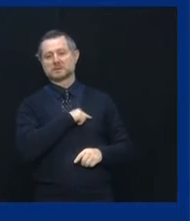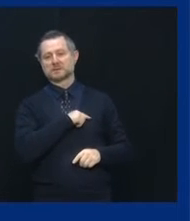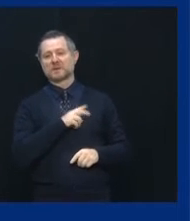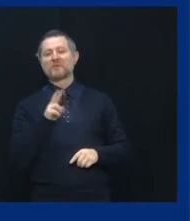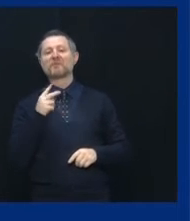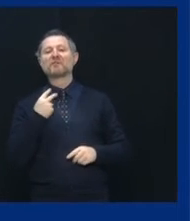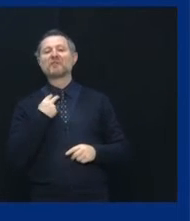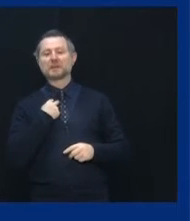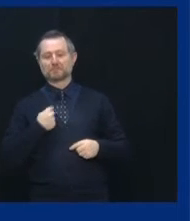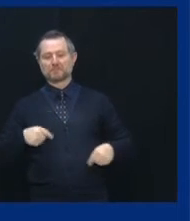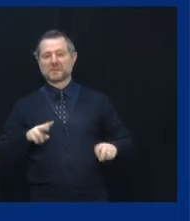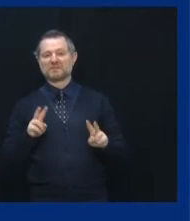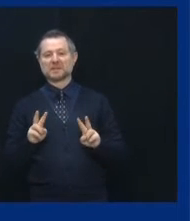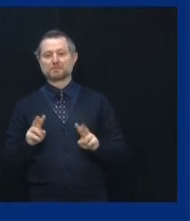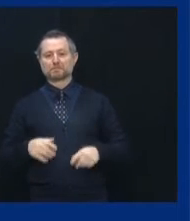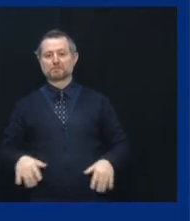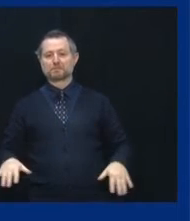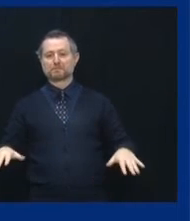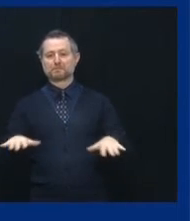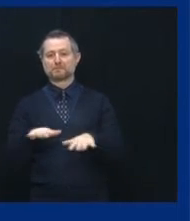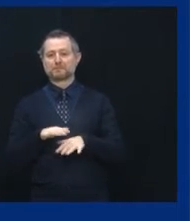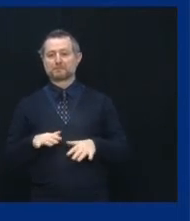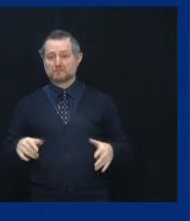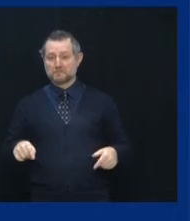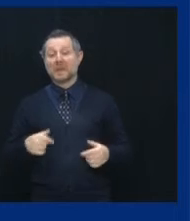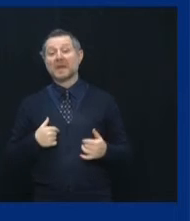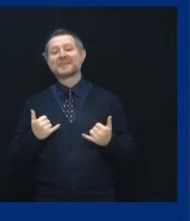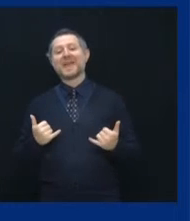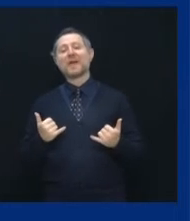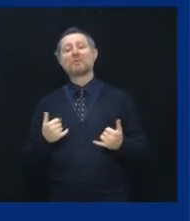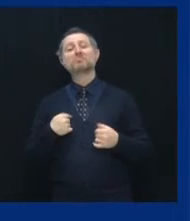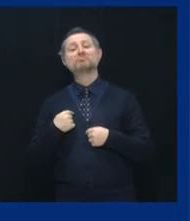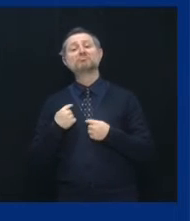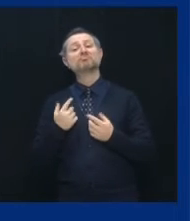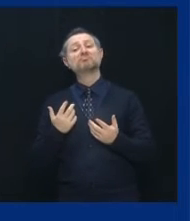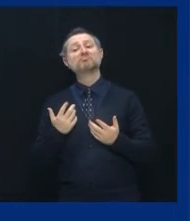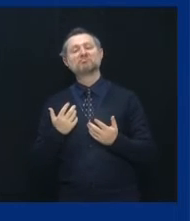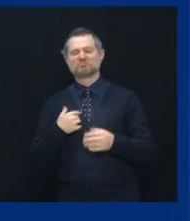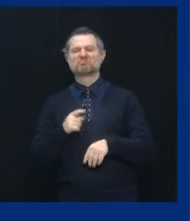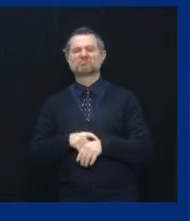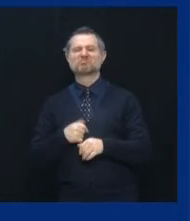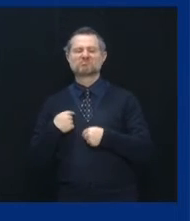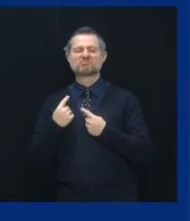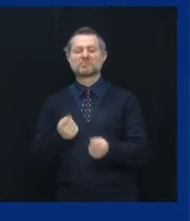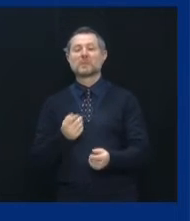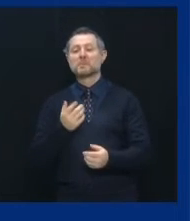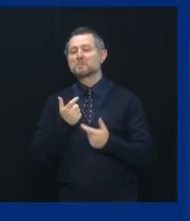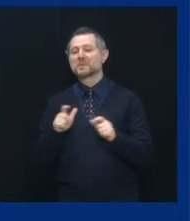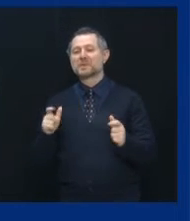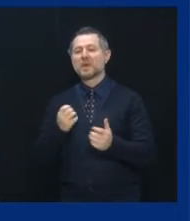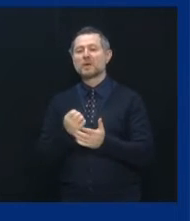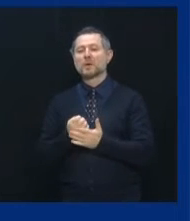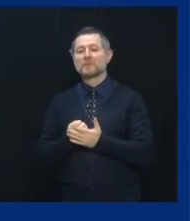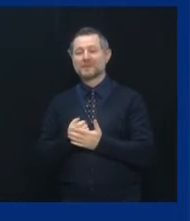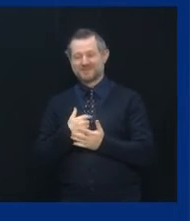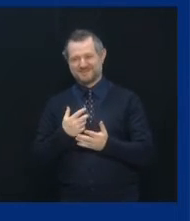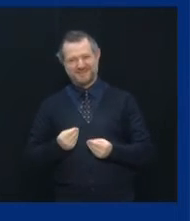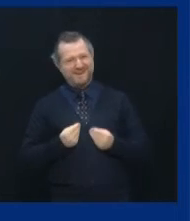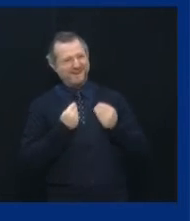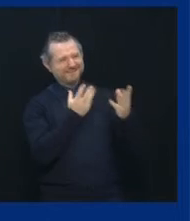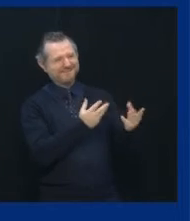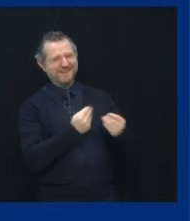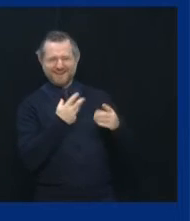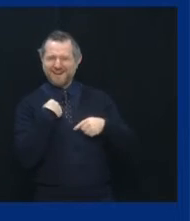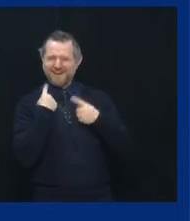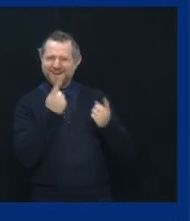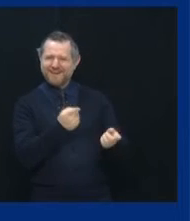And we are an economic engine for the nation. So we need $15